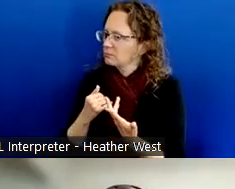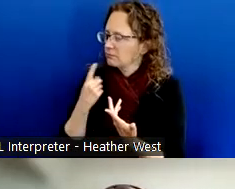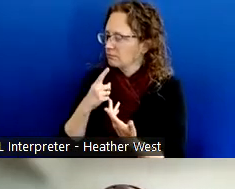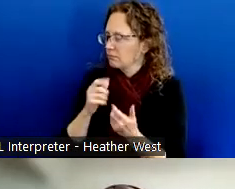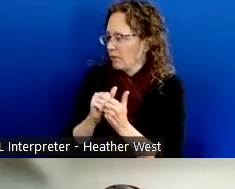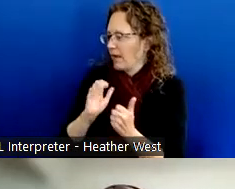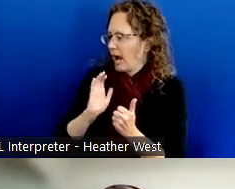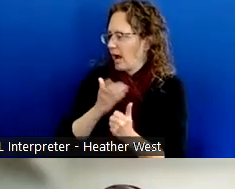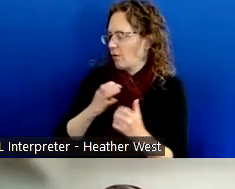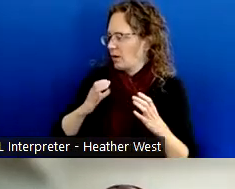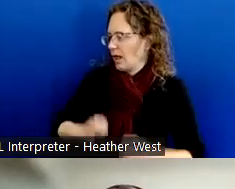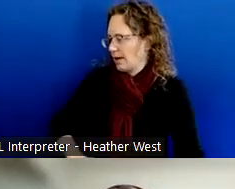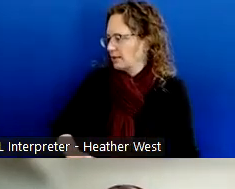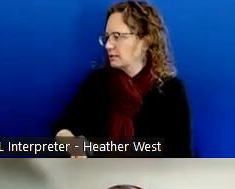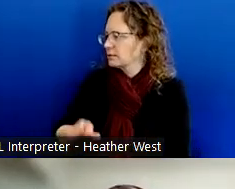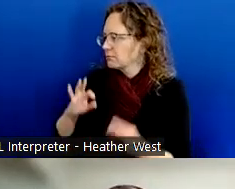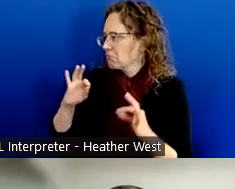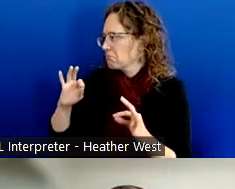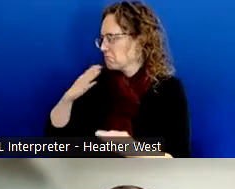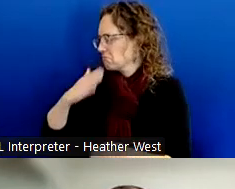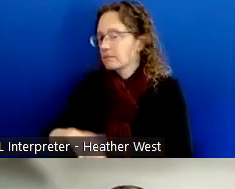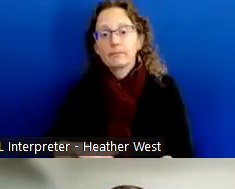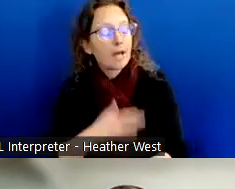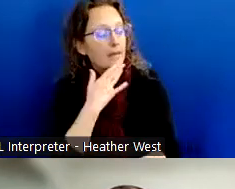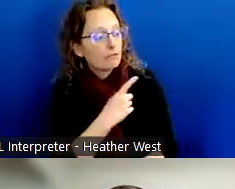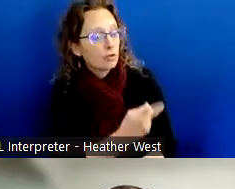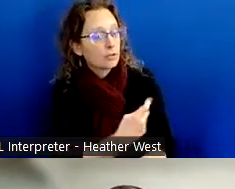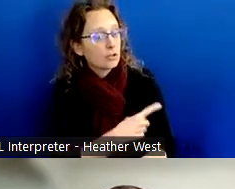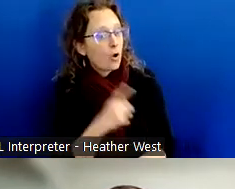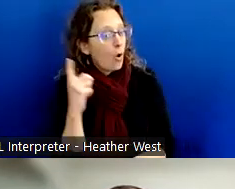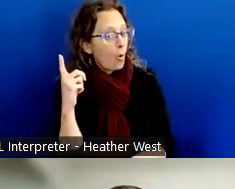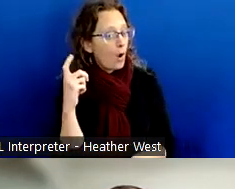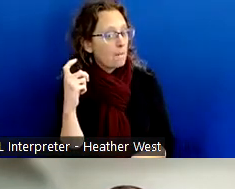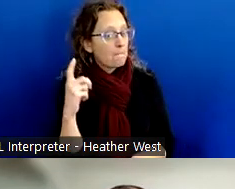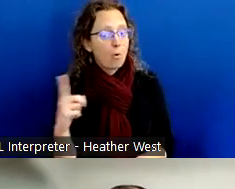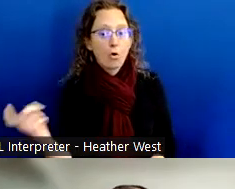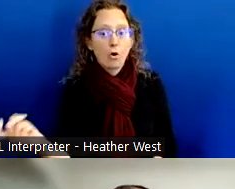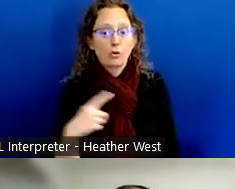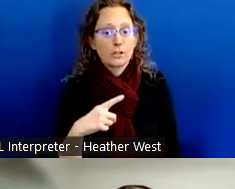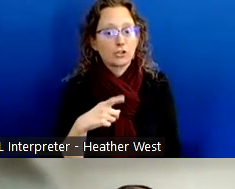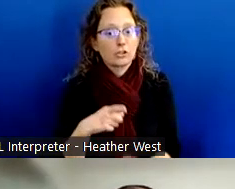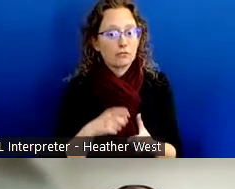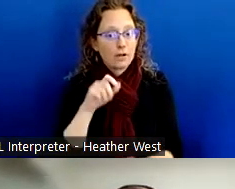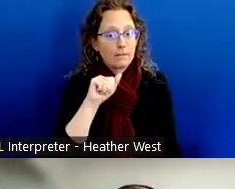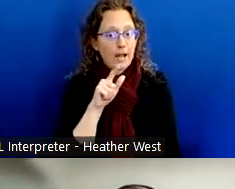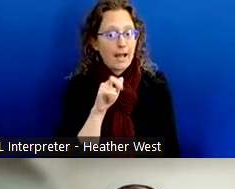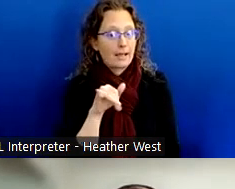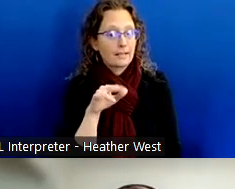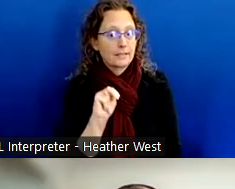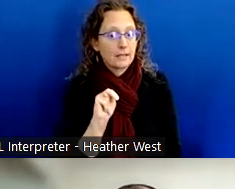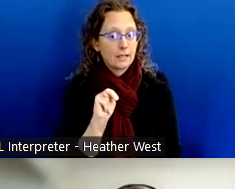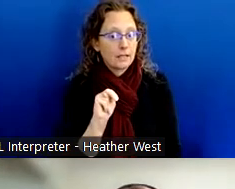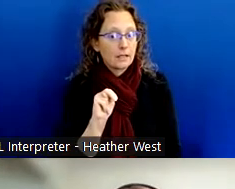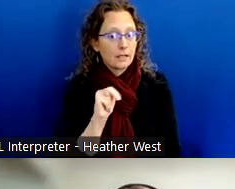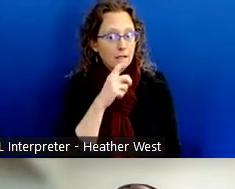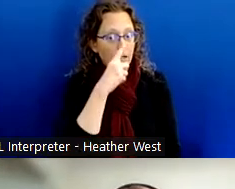Yeah, thank you for that question. And then we also have another one more question from Allison. Can you please share